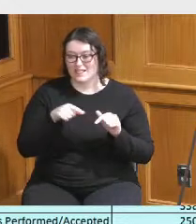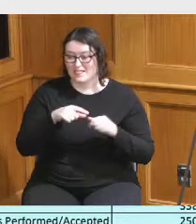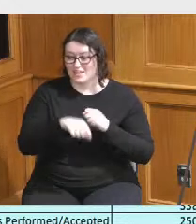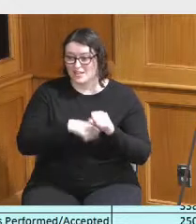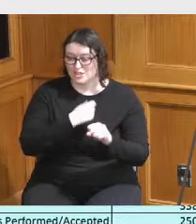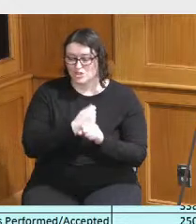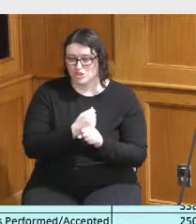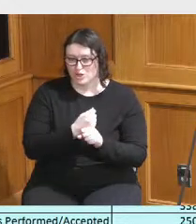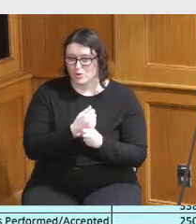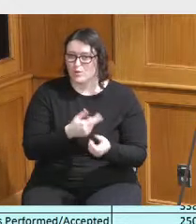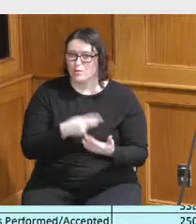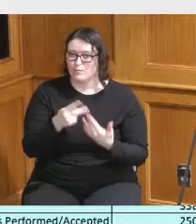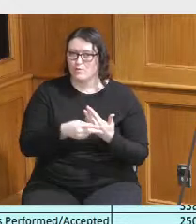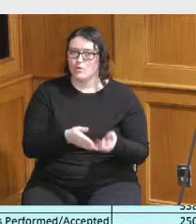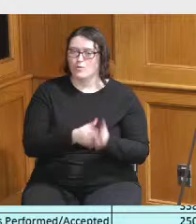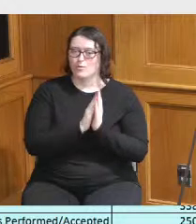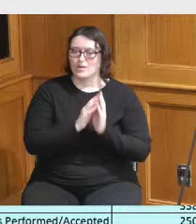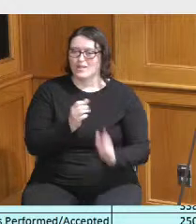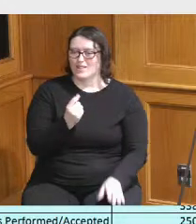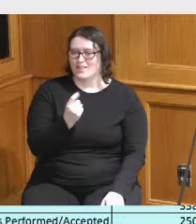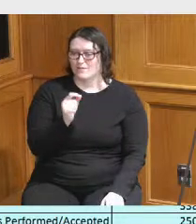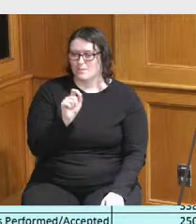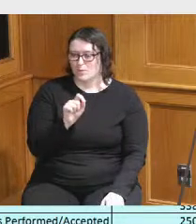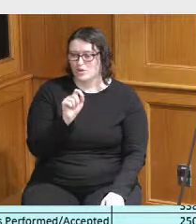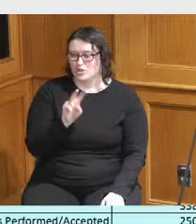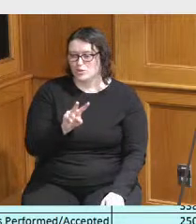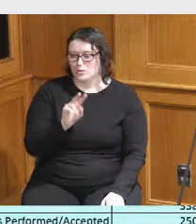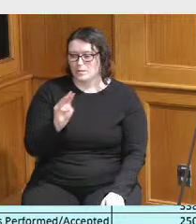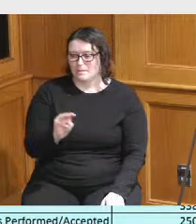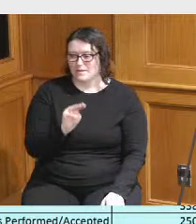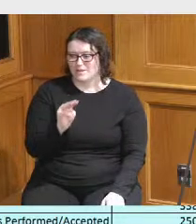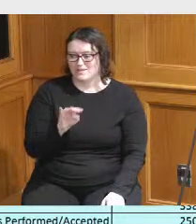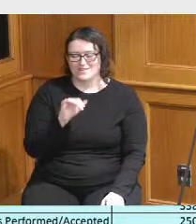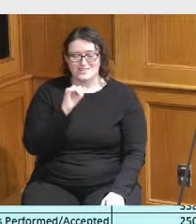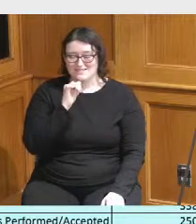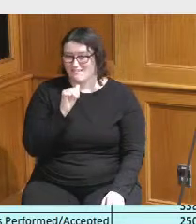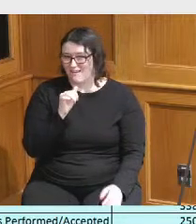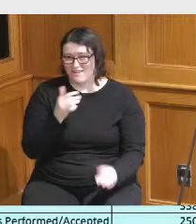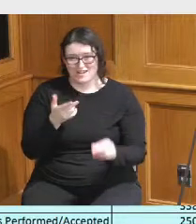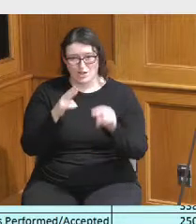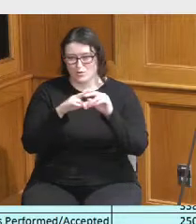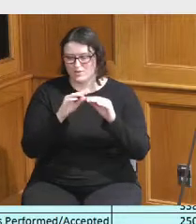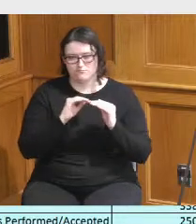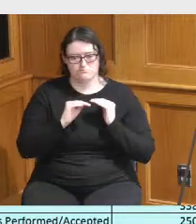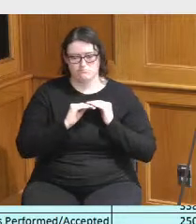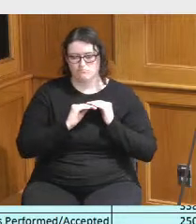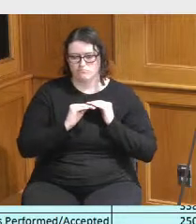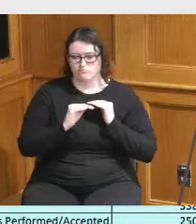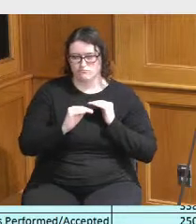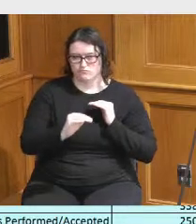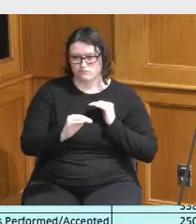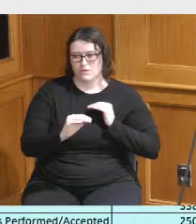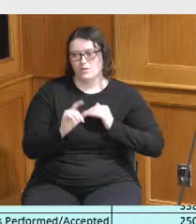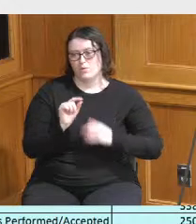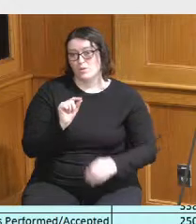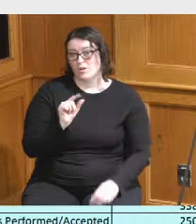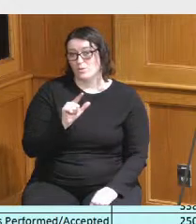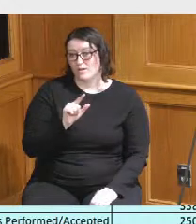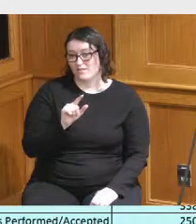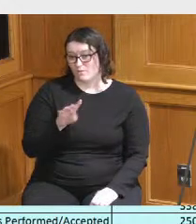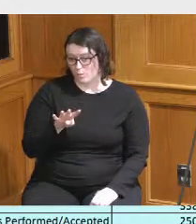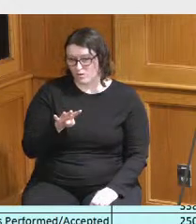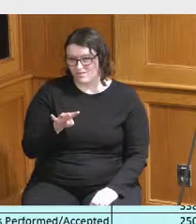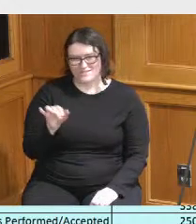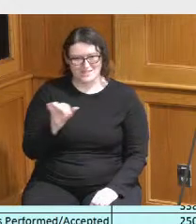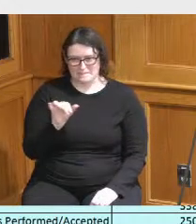that the program request is $11.2 million. This is not an increase from 2024, and